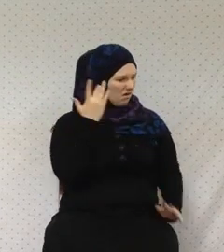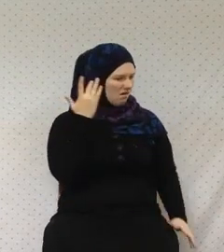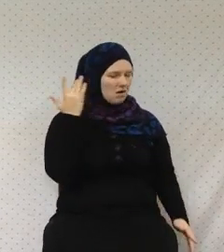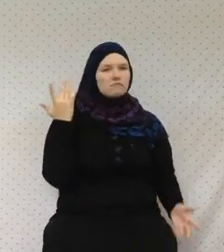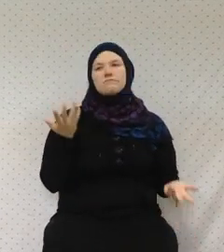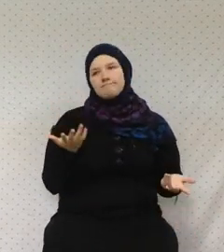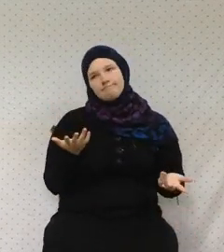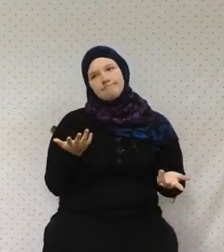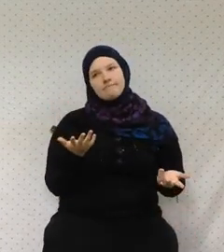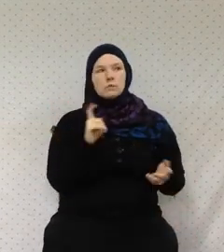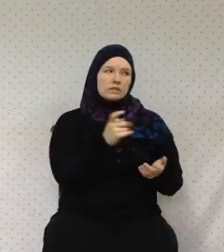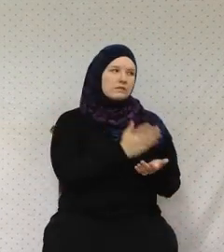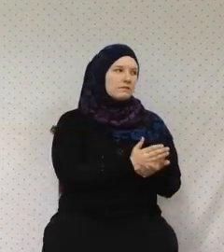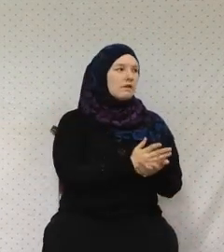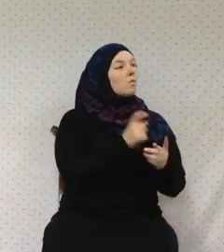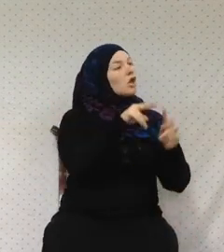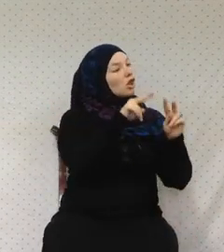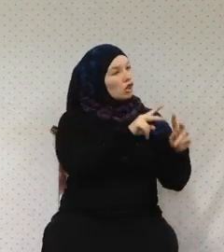We look at lives of prophets